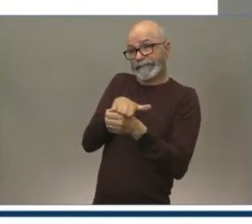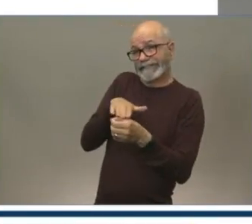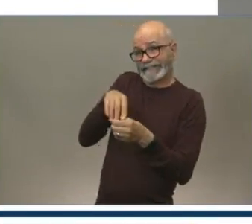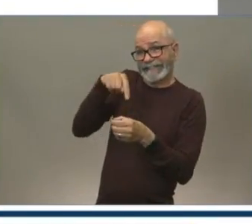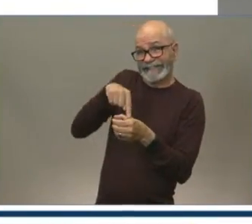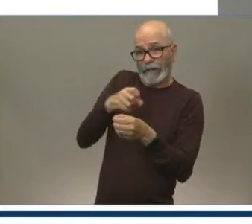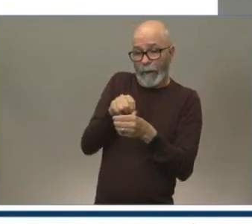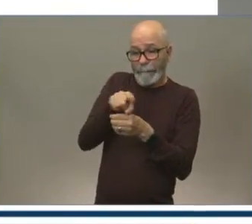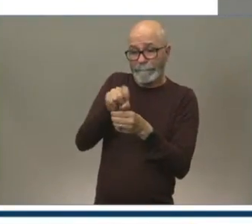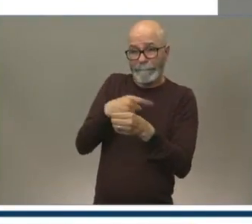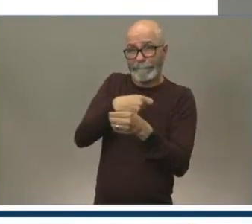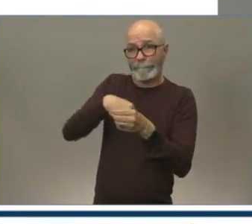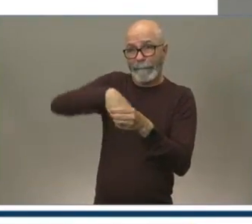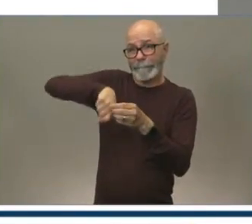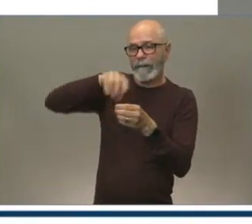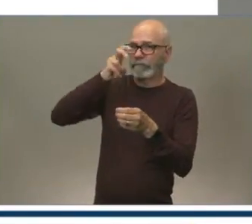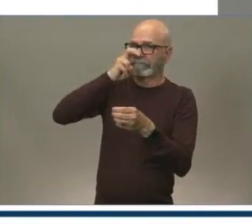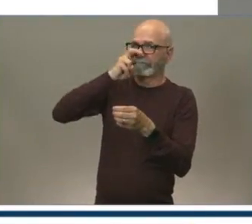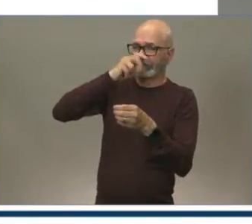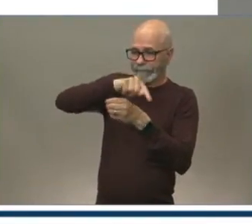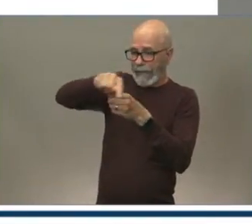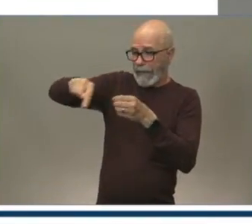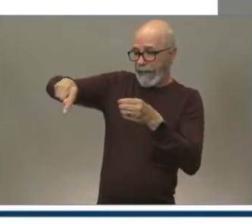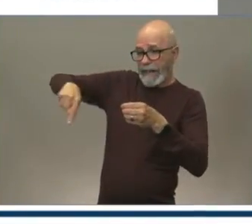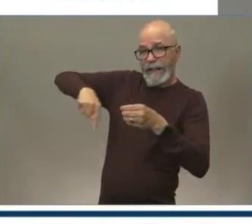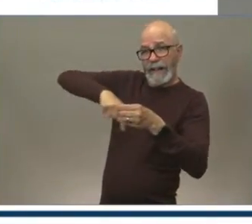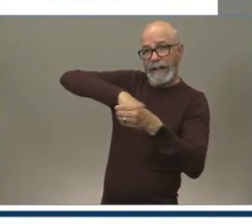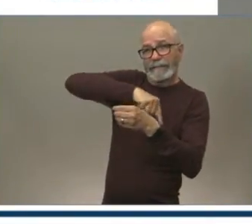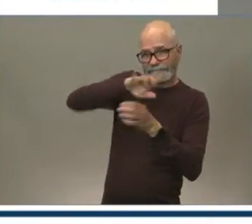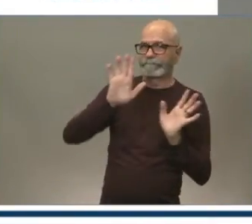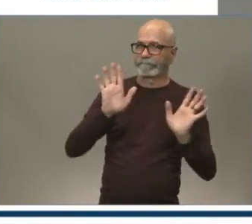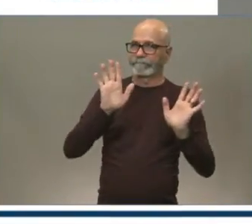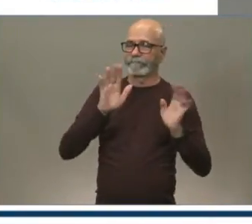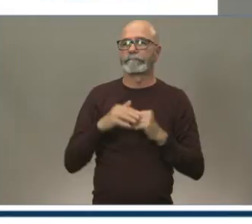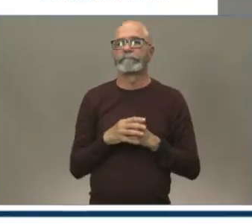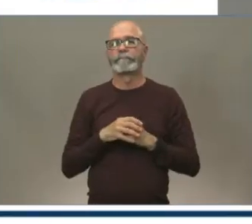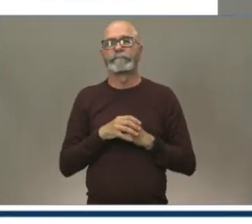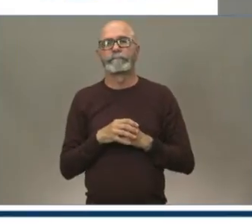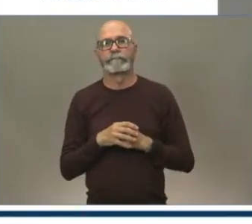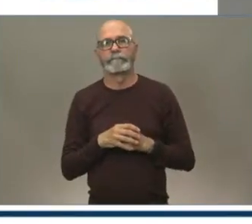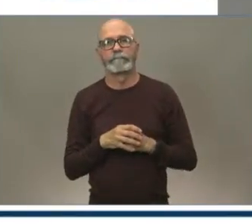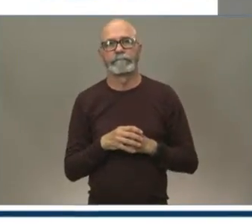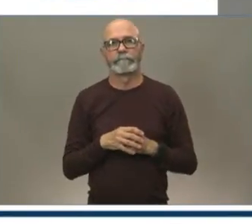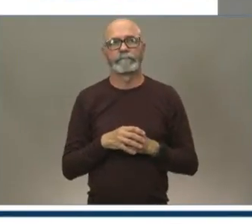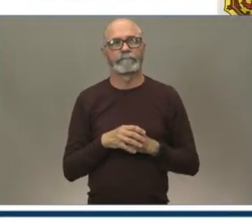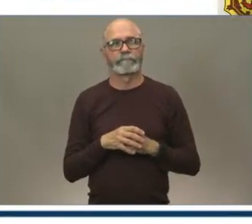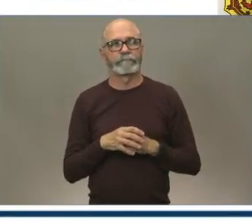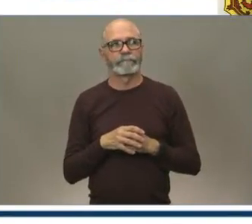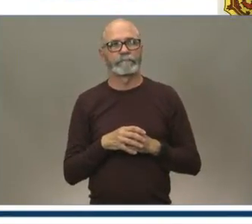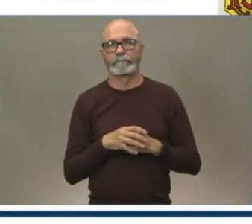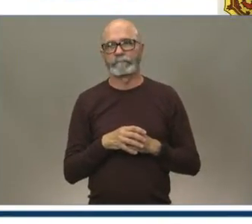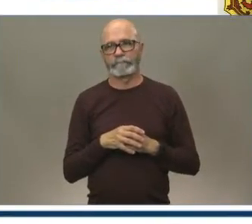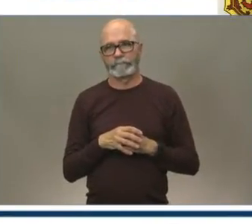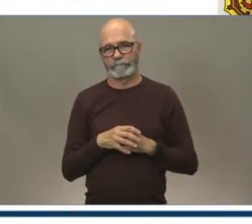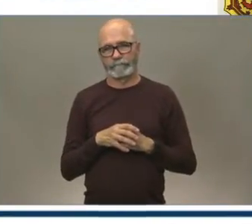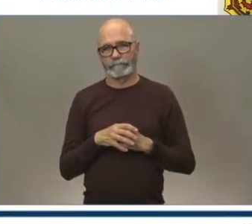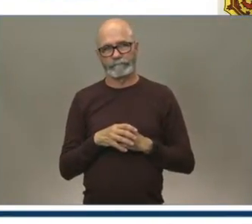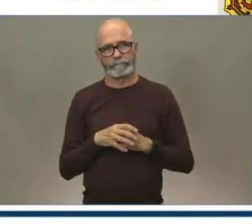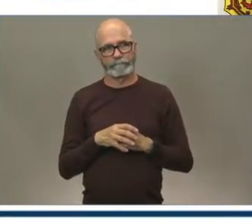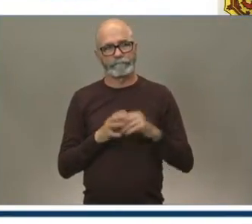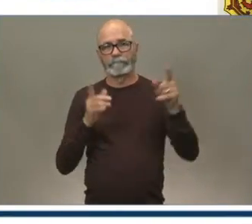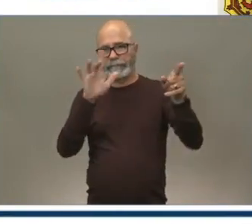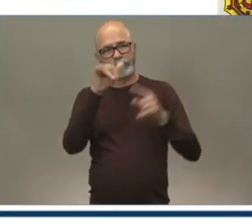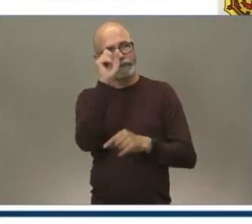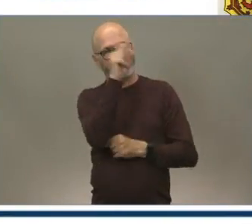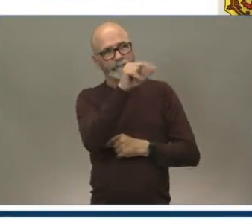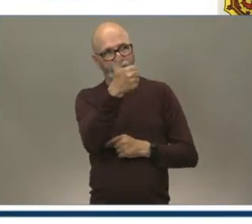generally throughout HRM, that they be part of the restrictions. Go ahead with your follow-up, Pat. This